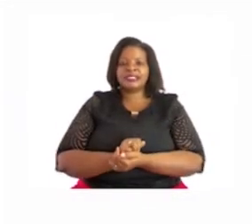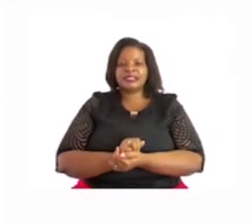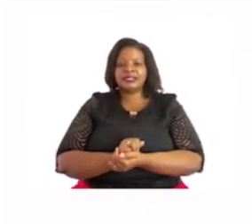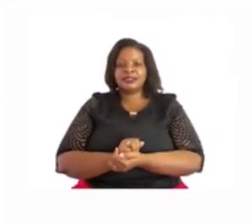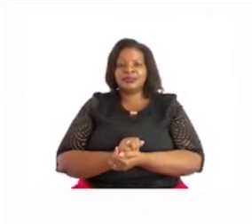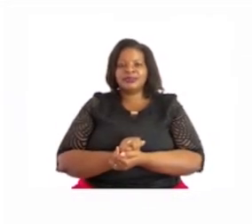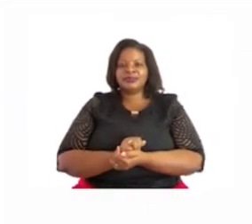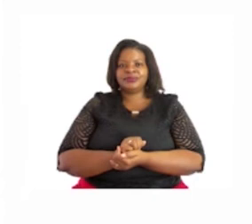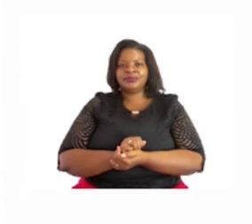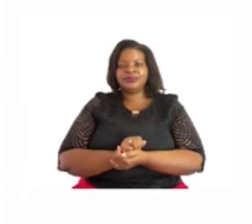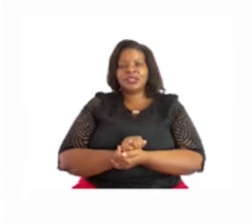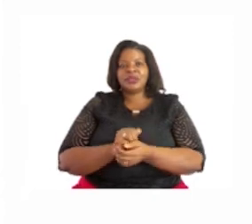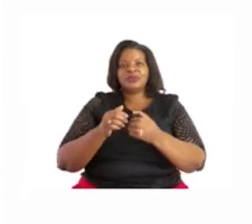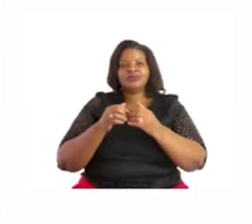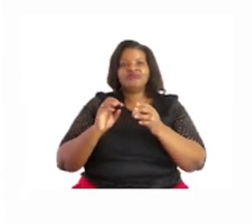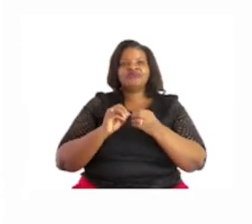So we start with number 1.